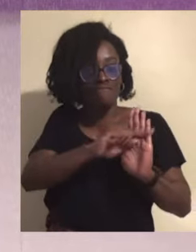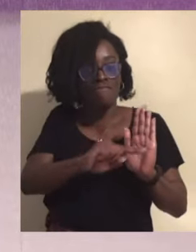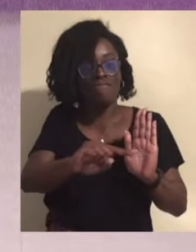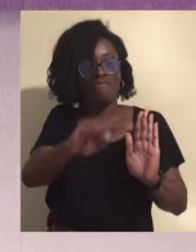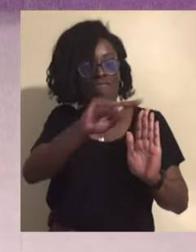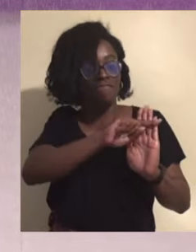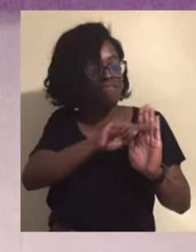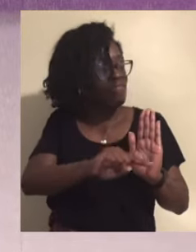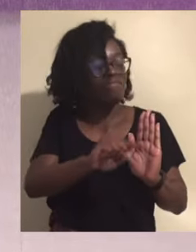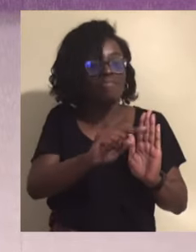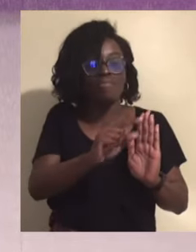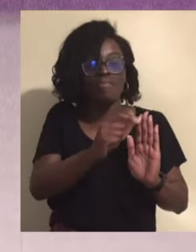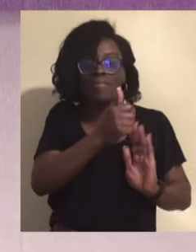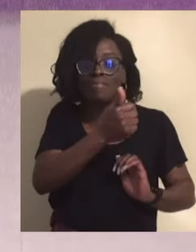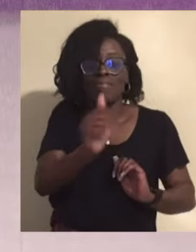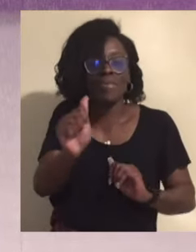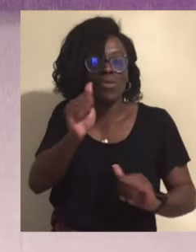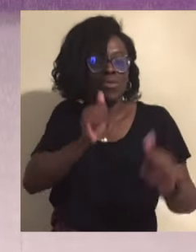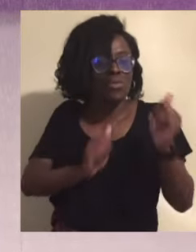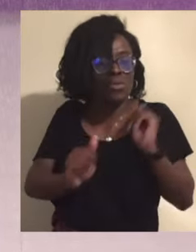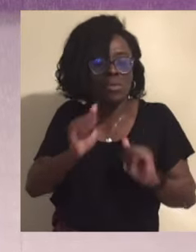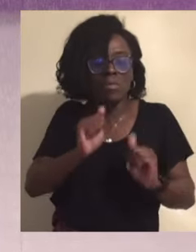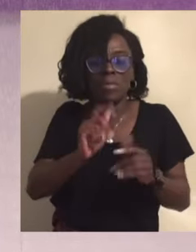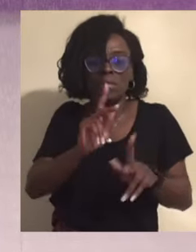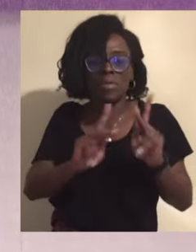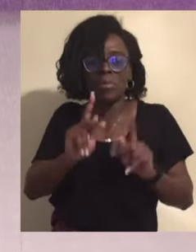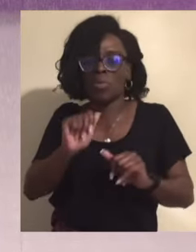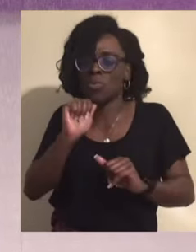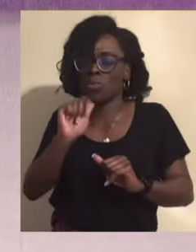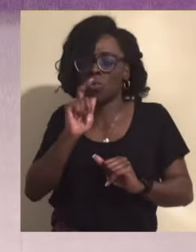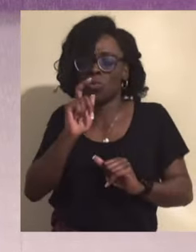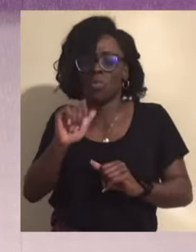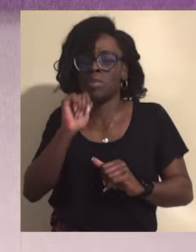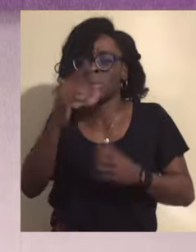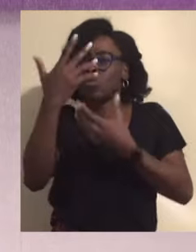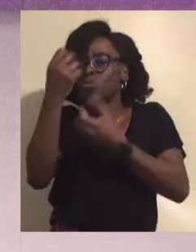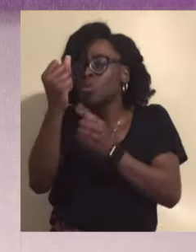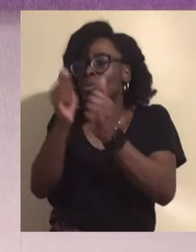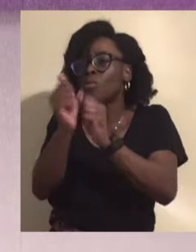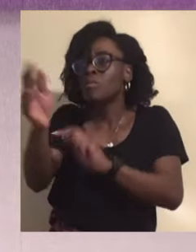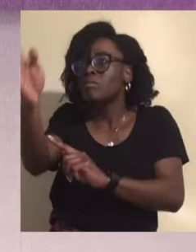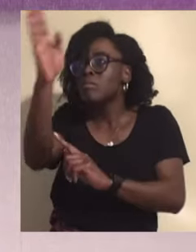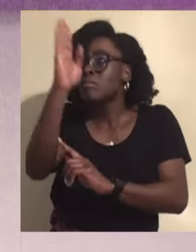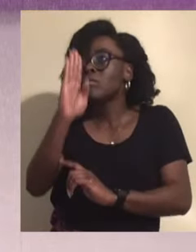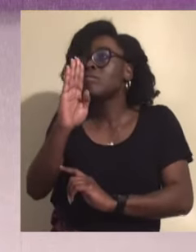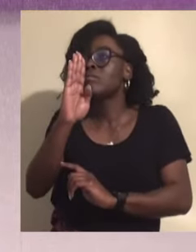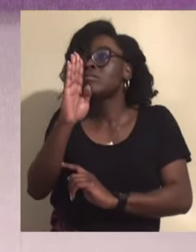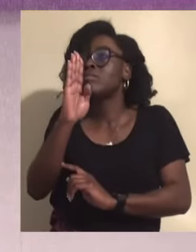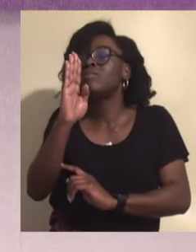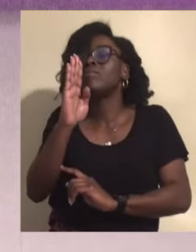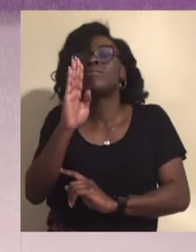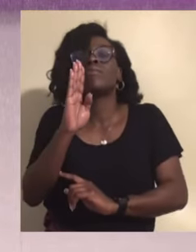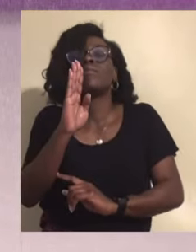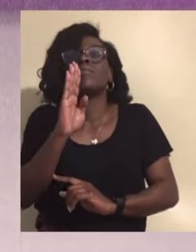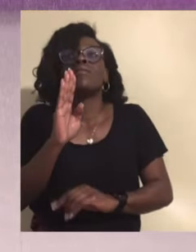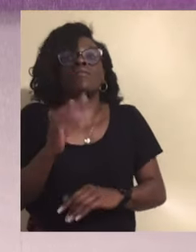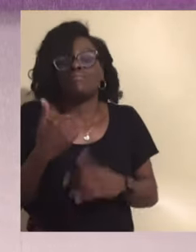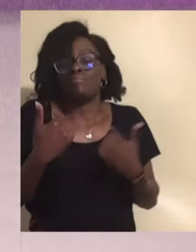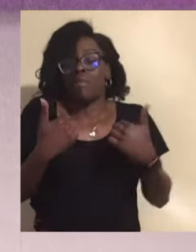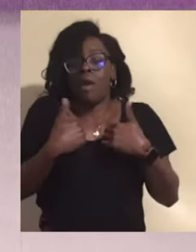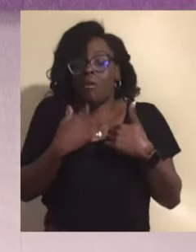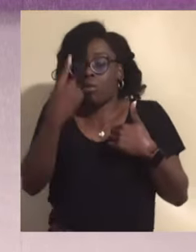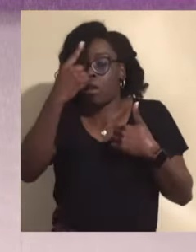don't believe God. I hadn't gotten beside myself. I don't think I'm better than you. I'm not acting